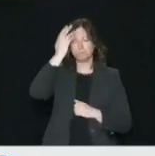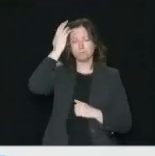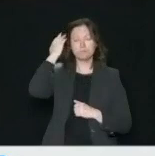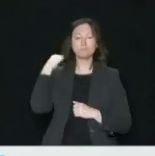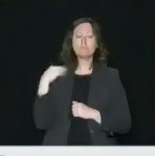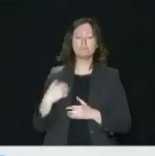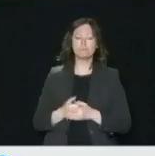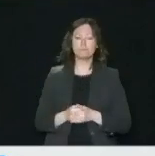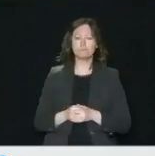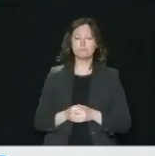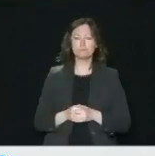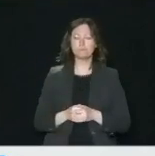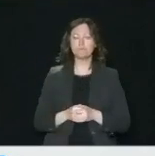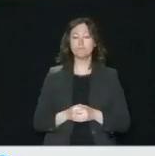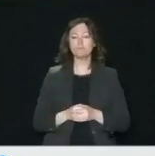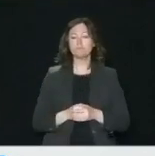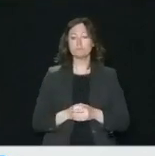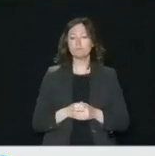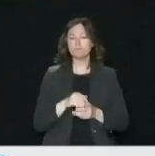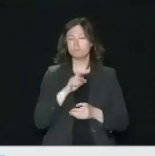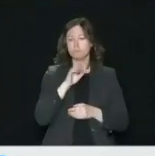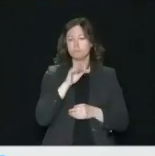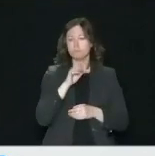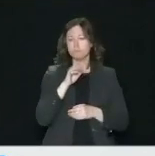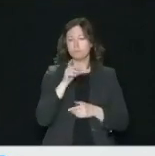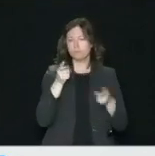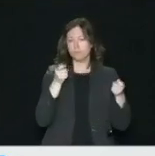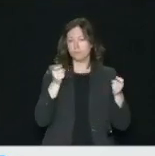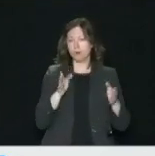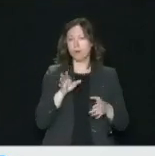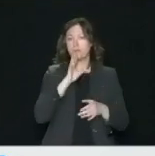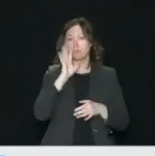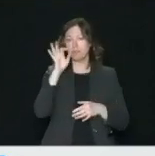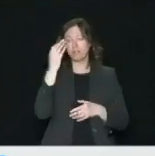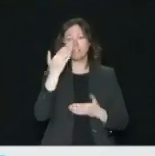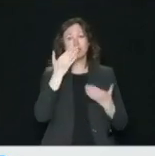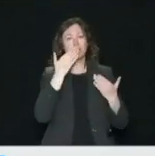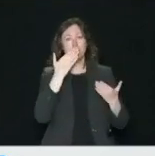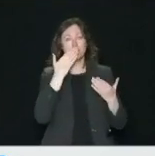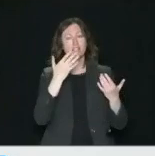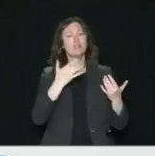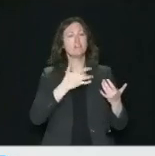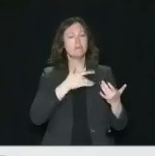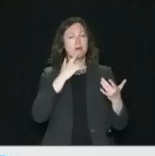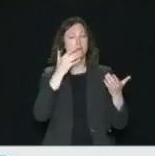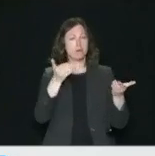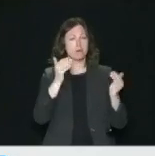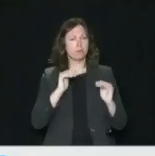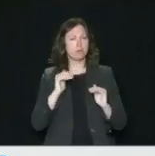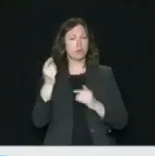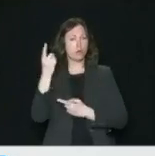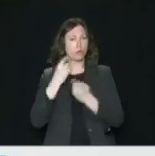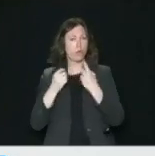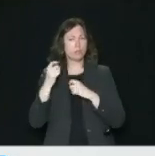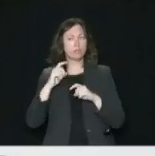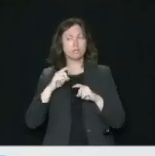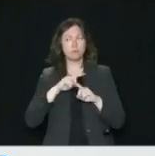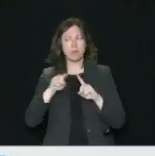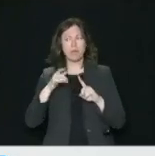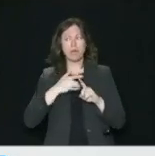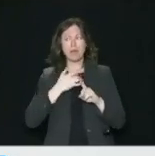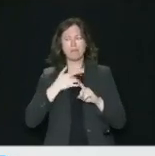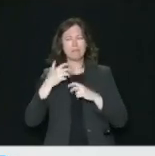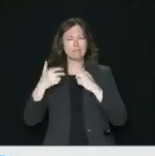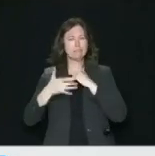layer of protection, even if it's not required by local authorities. We do know that these proven